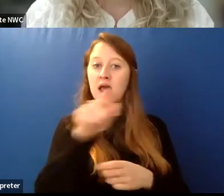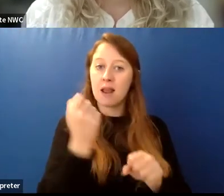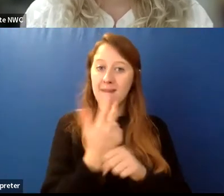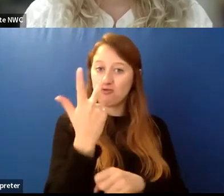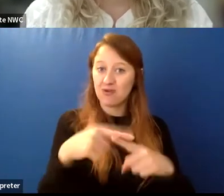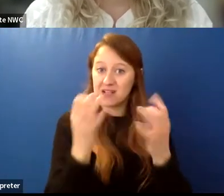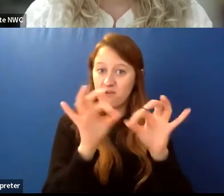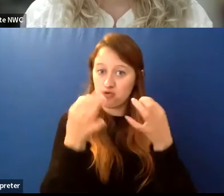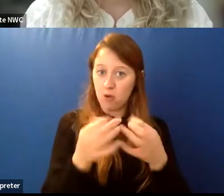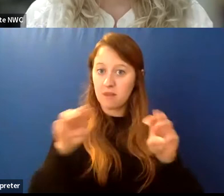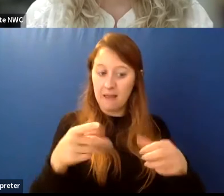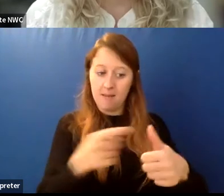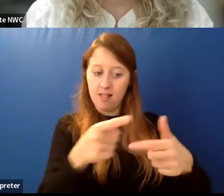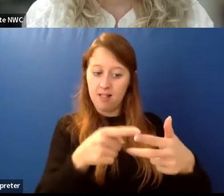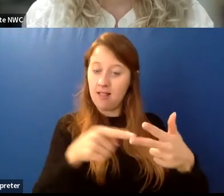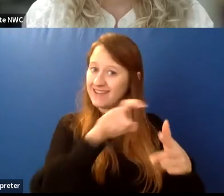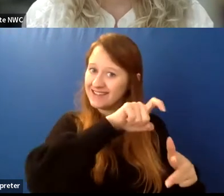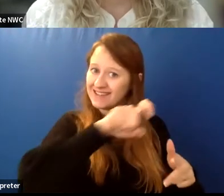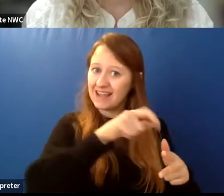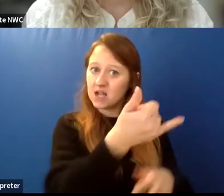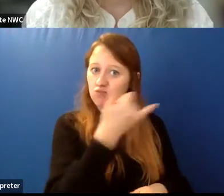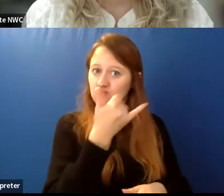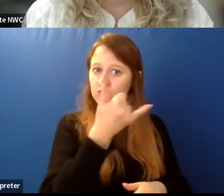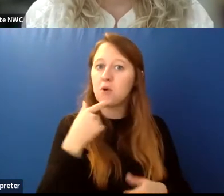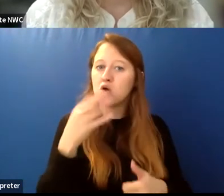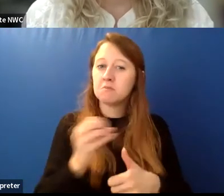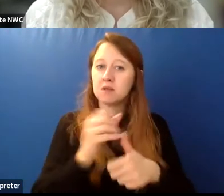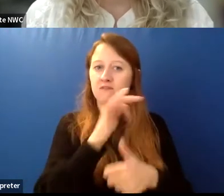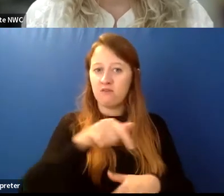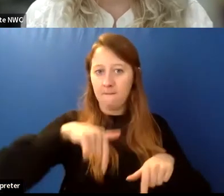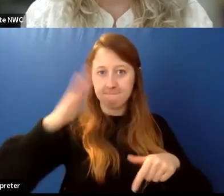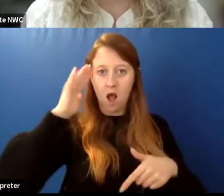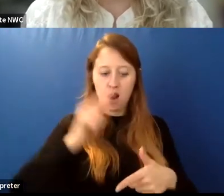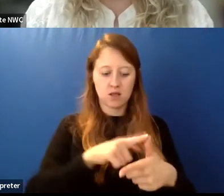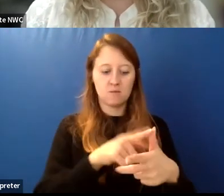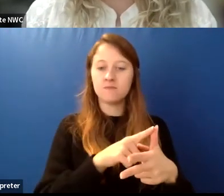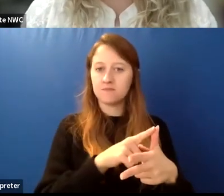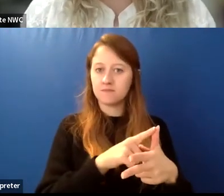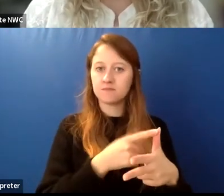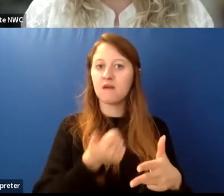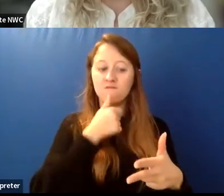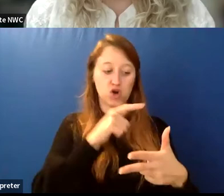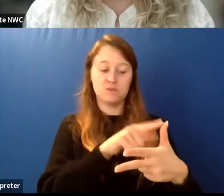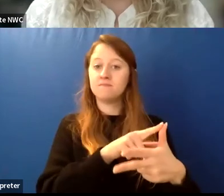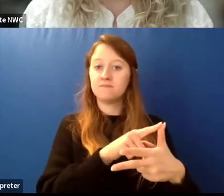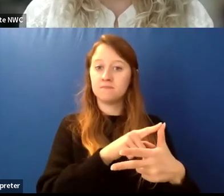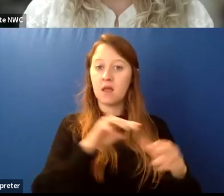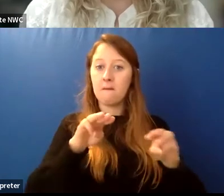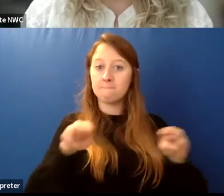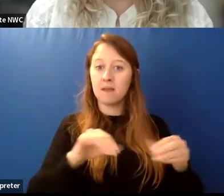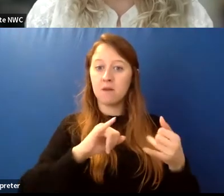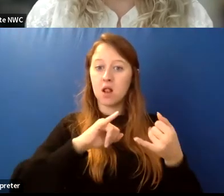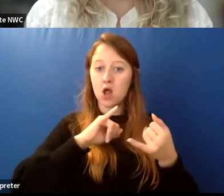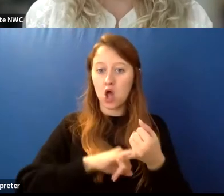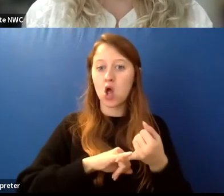still hear from at ASN, and specifically from Ireland. So the first is we still hear from people who